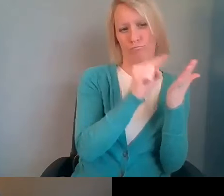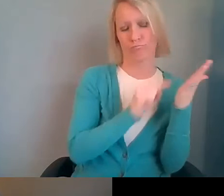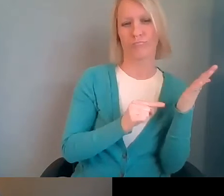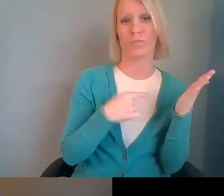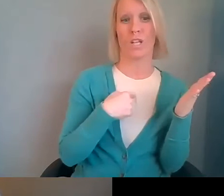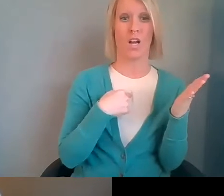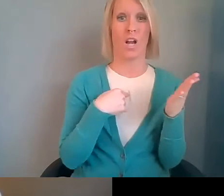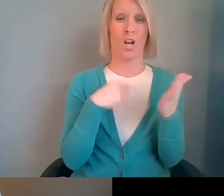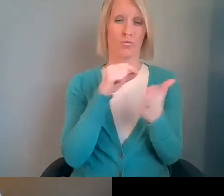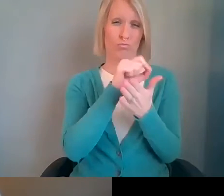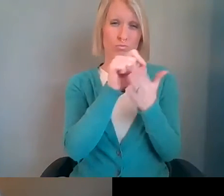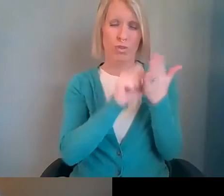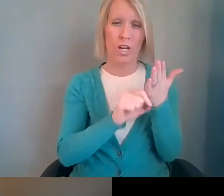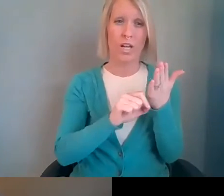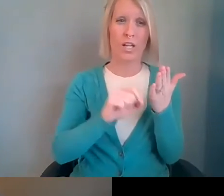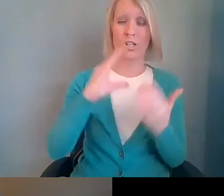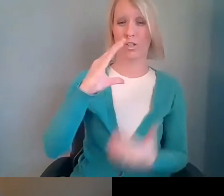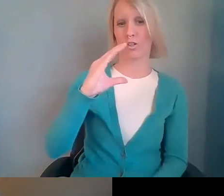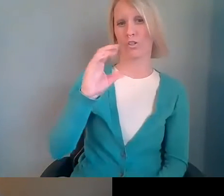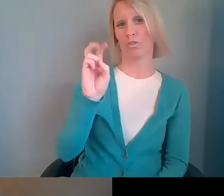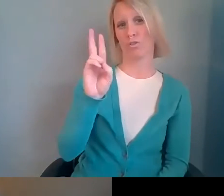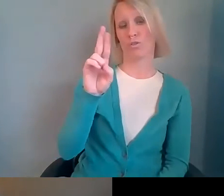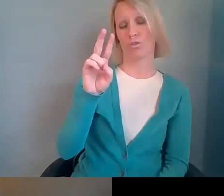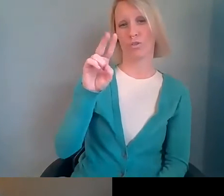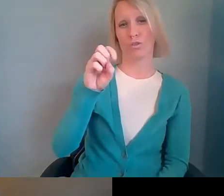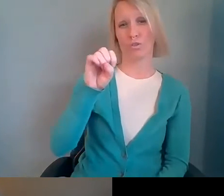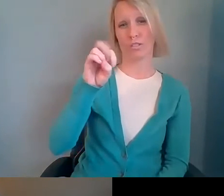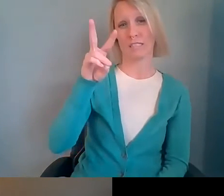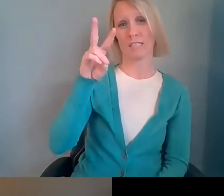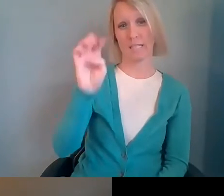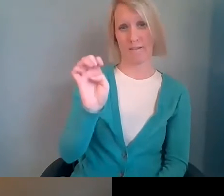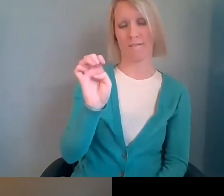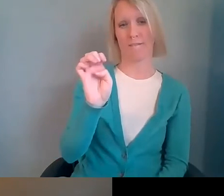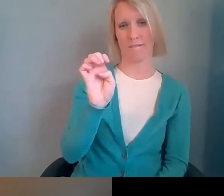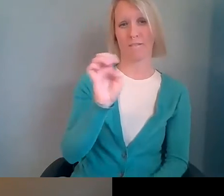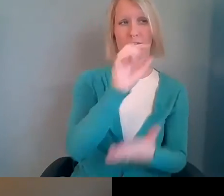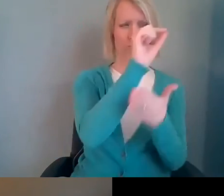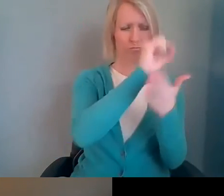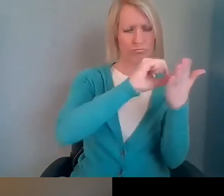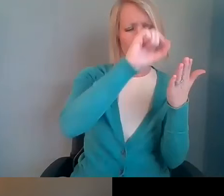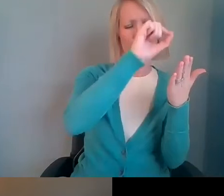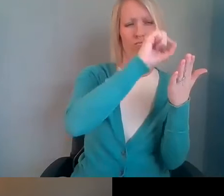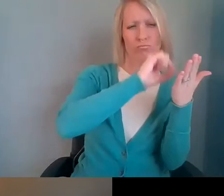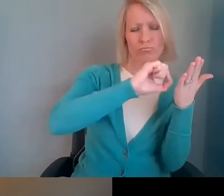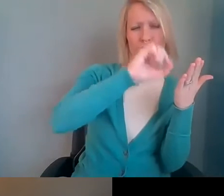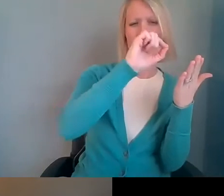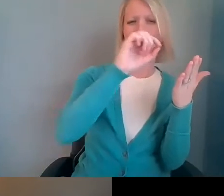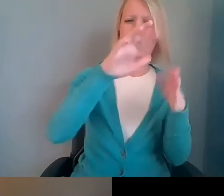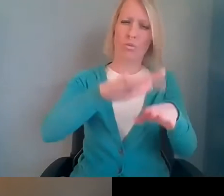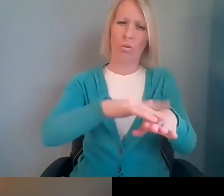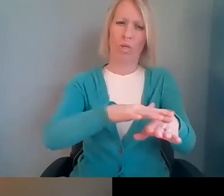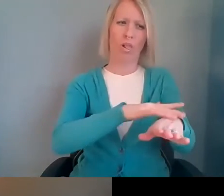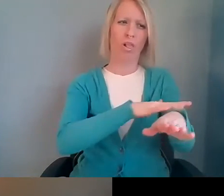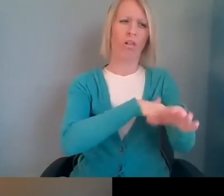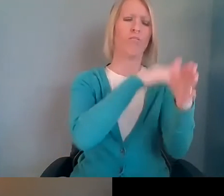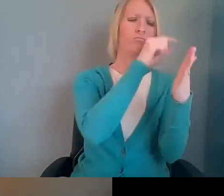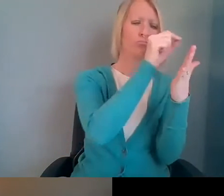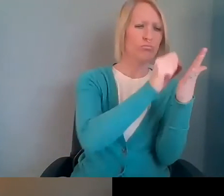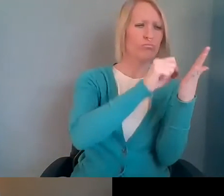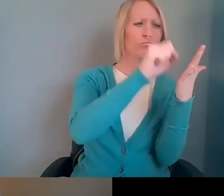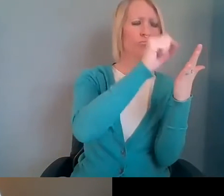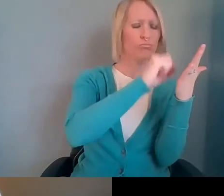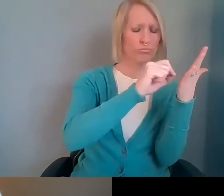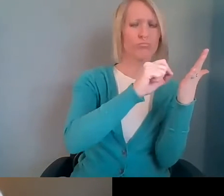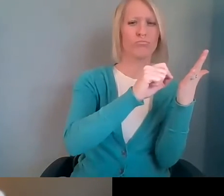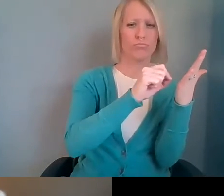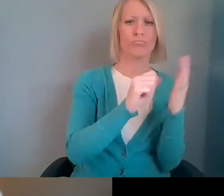not print. And I try to write slowly and deliberately so that it's readable. And